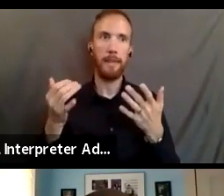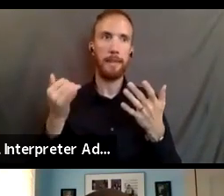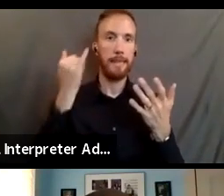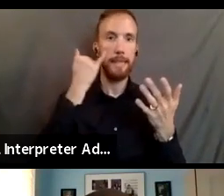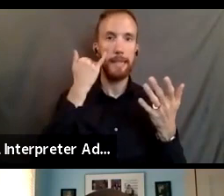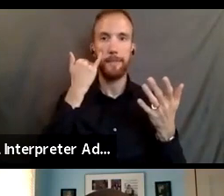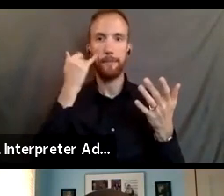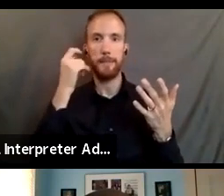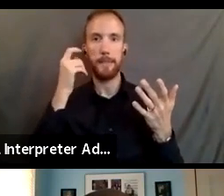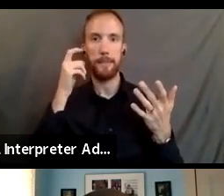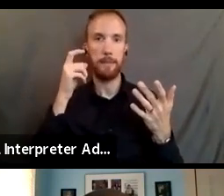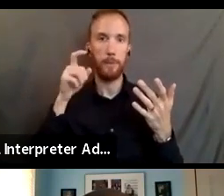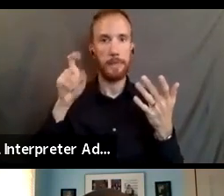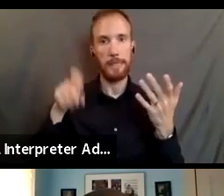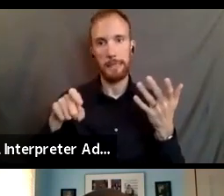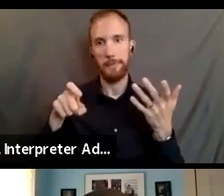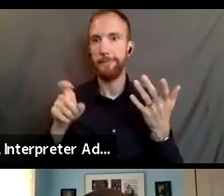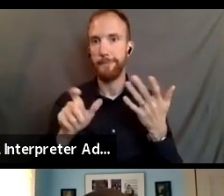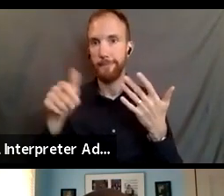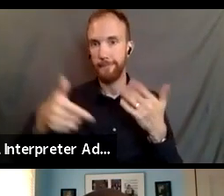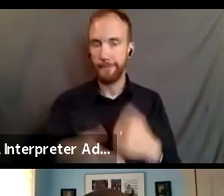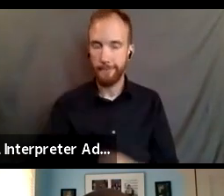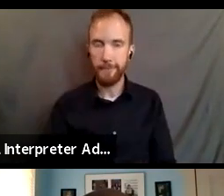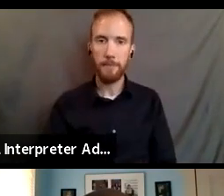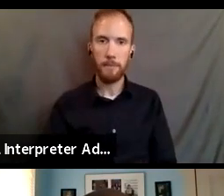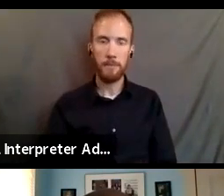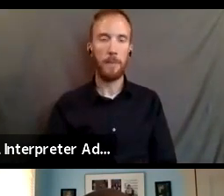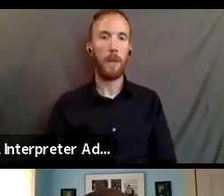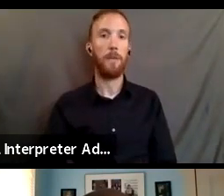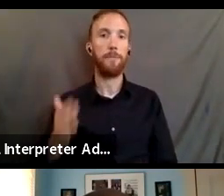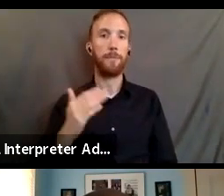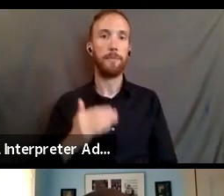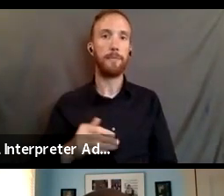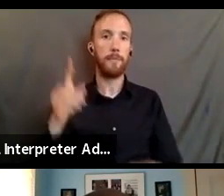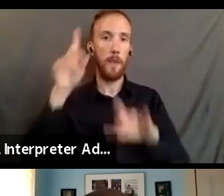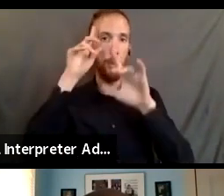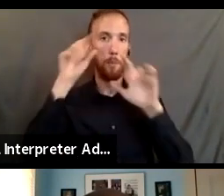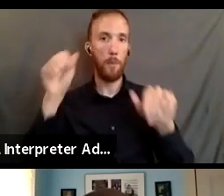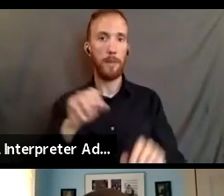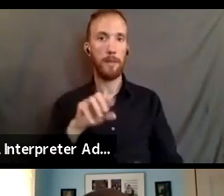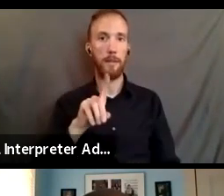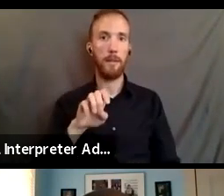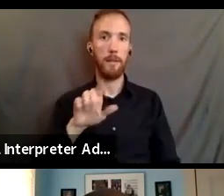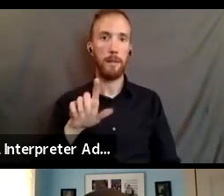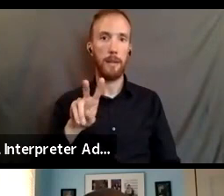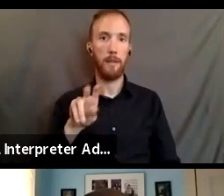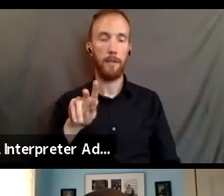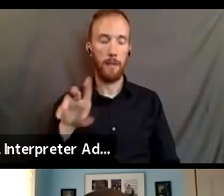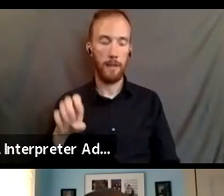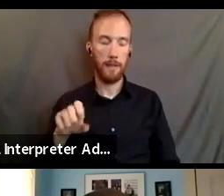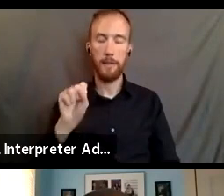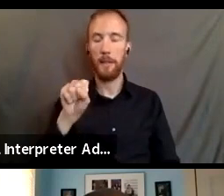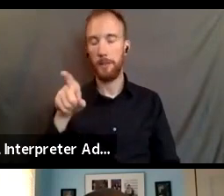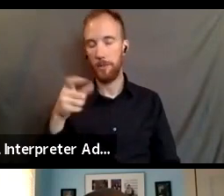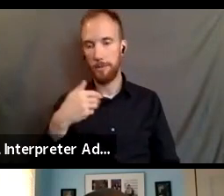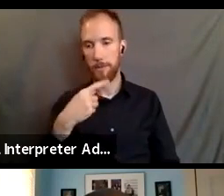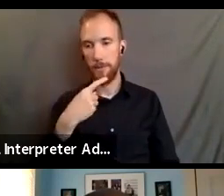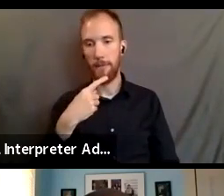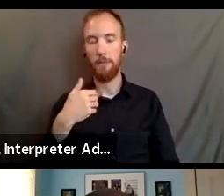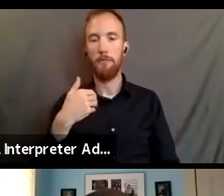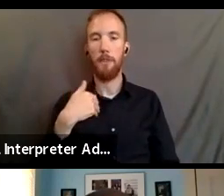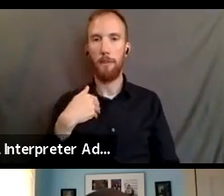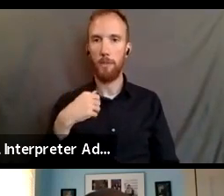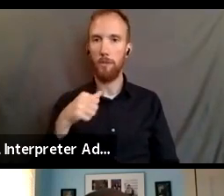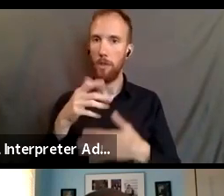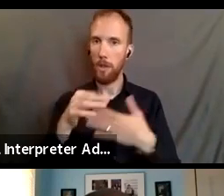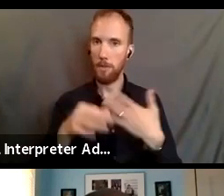necessary yes as you indicated we do have options and we've talked about those options and and so we do